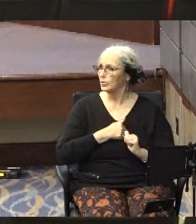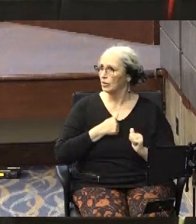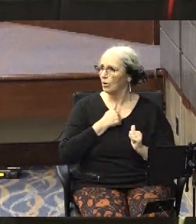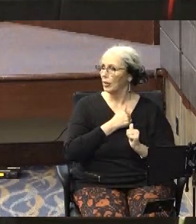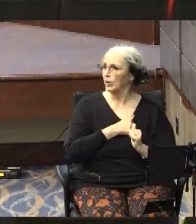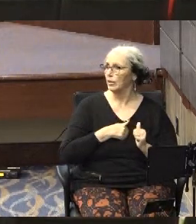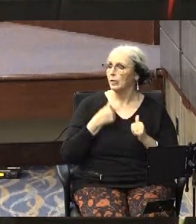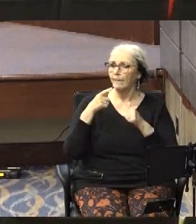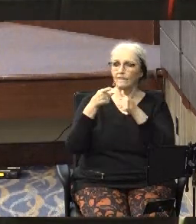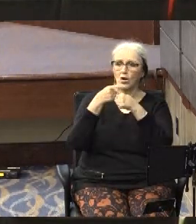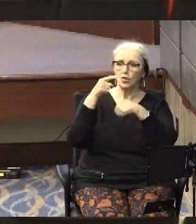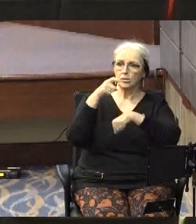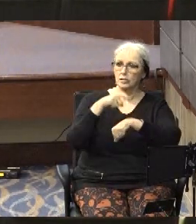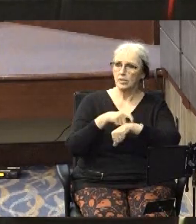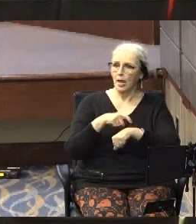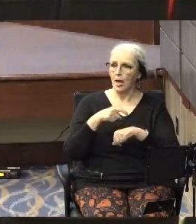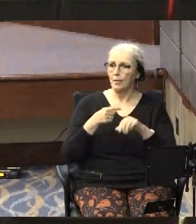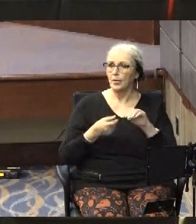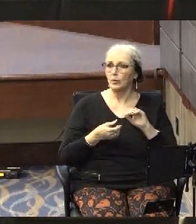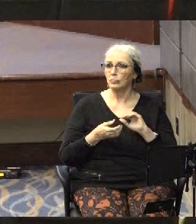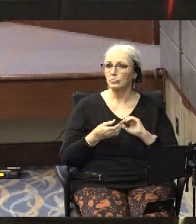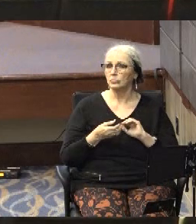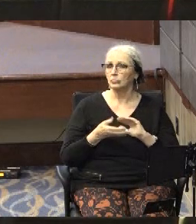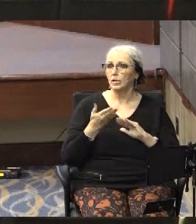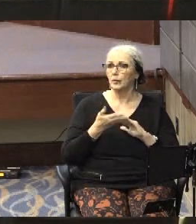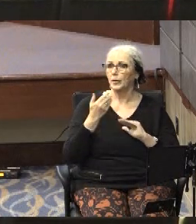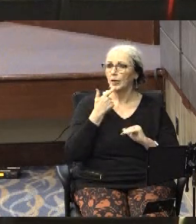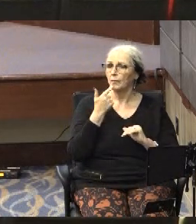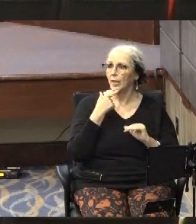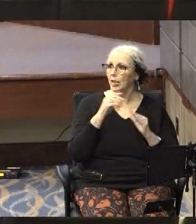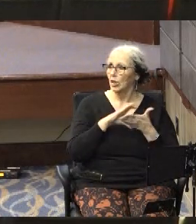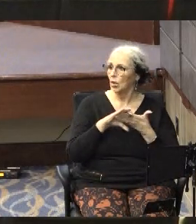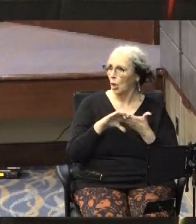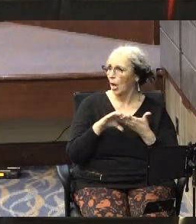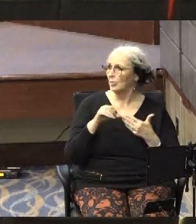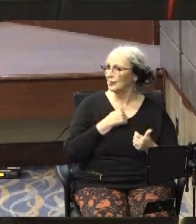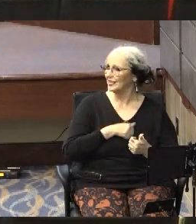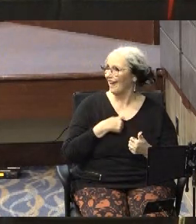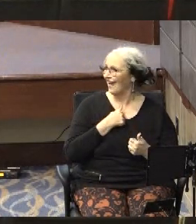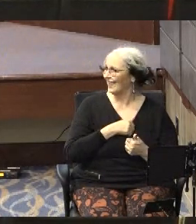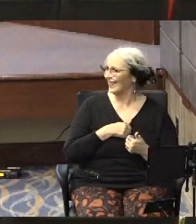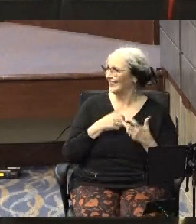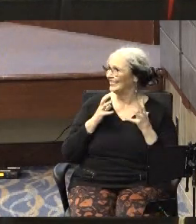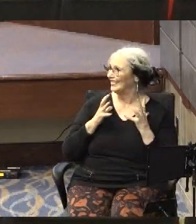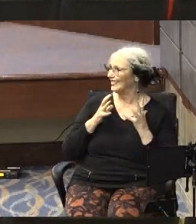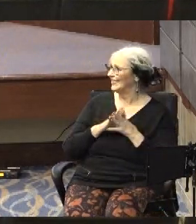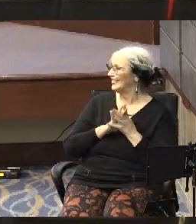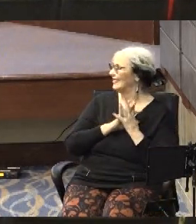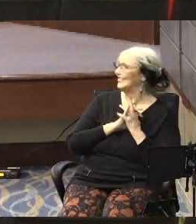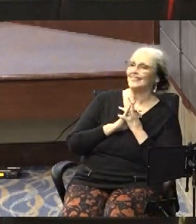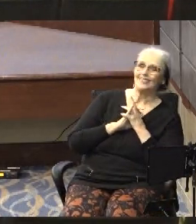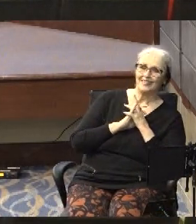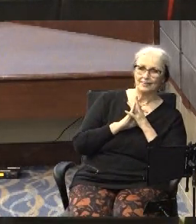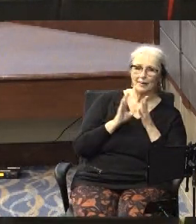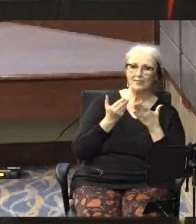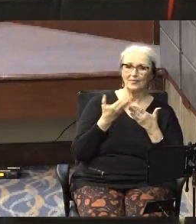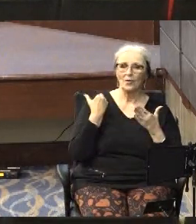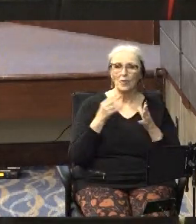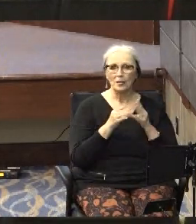This is the first time I've been running a meeting with comment cards, so I do apologize. And they came to my hand right as the hearing started,